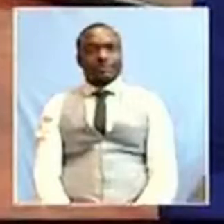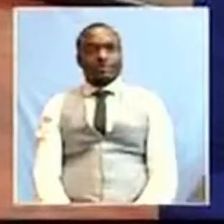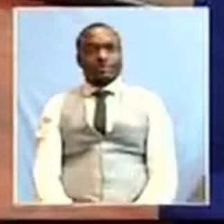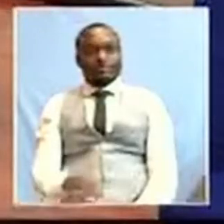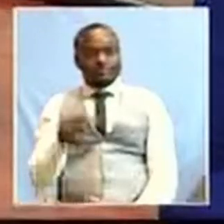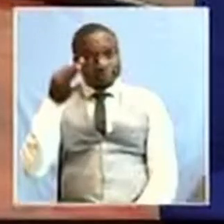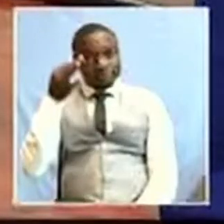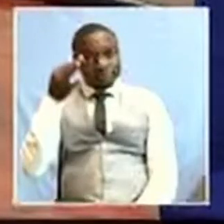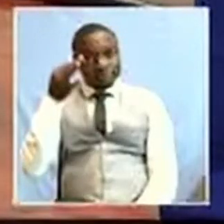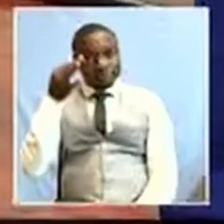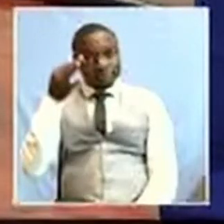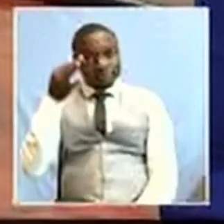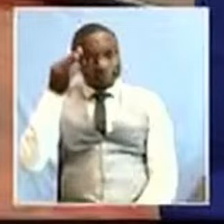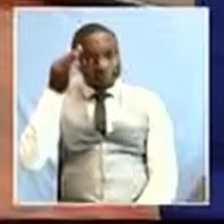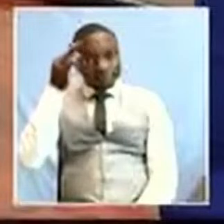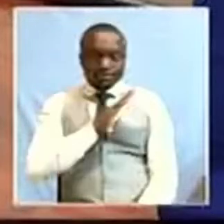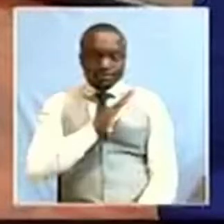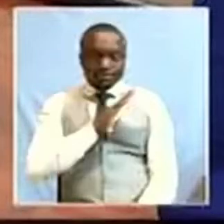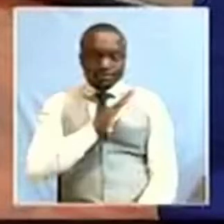Noted.